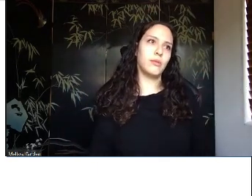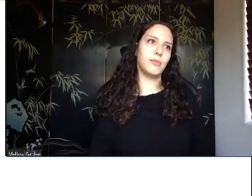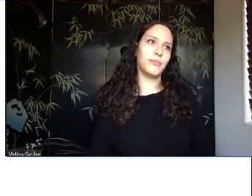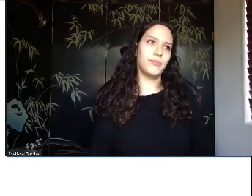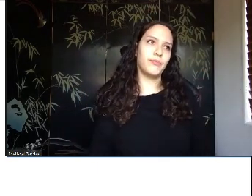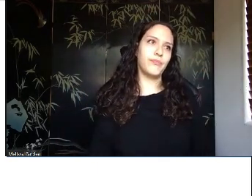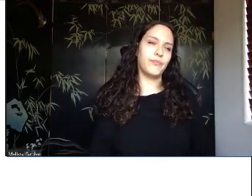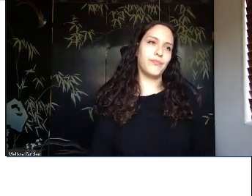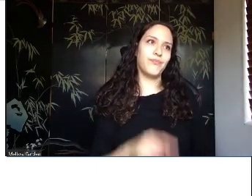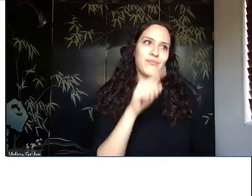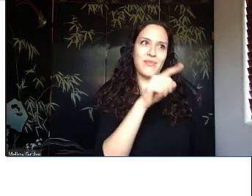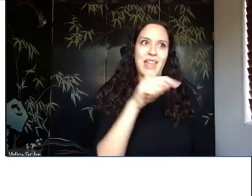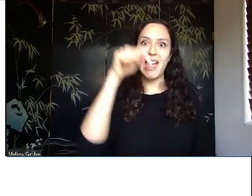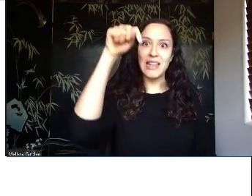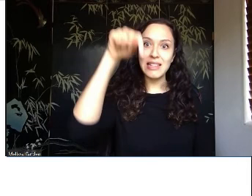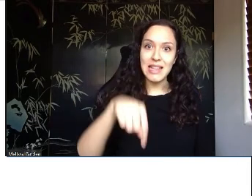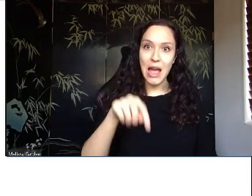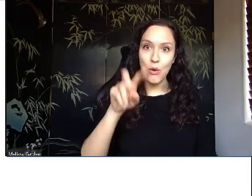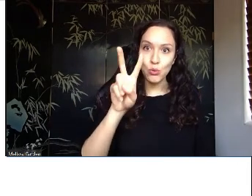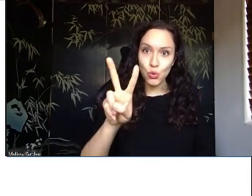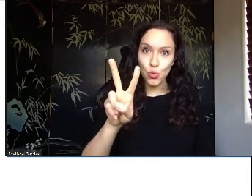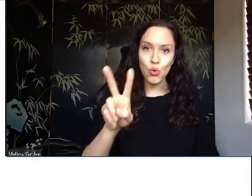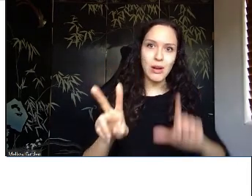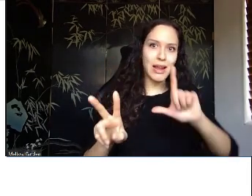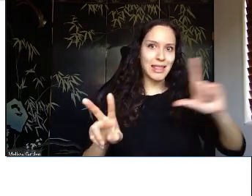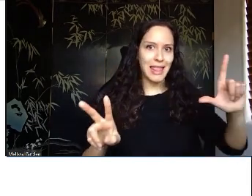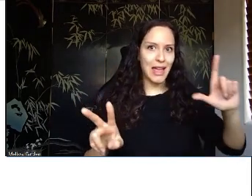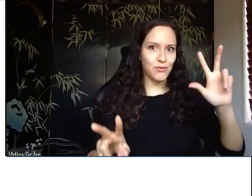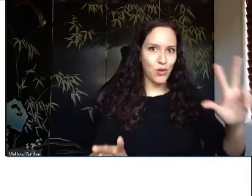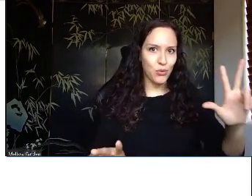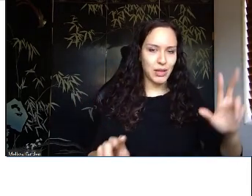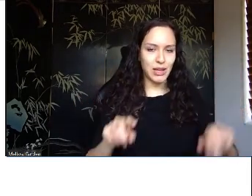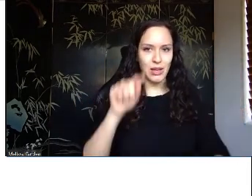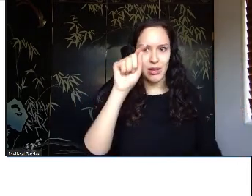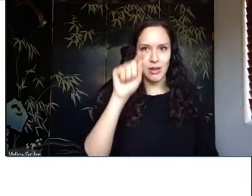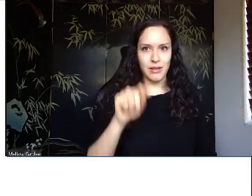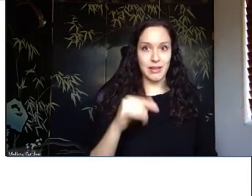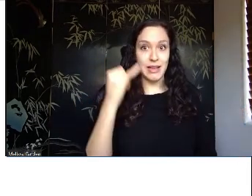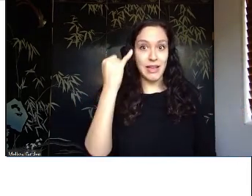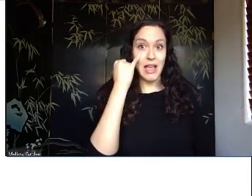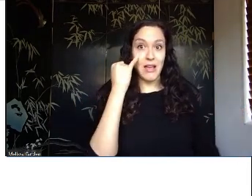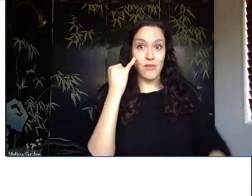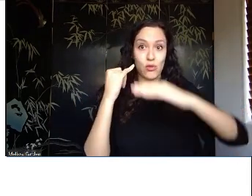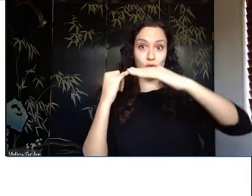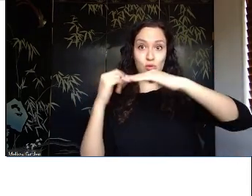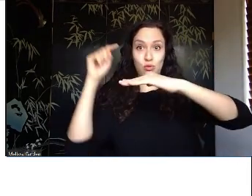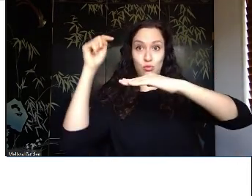like this, down 2 to the left 3 because it's negative. Remember, the numerator